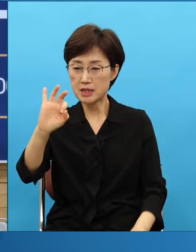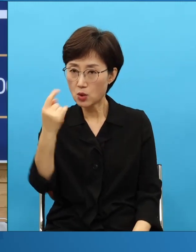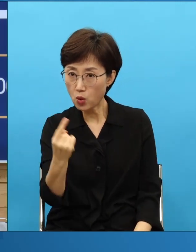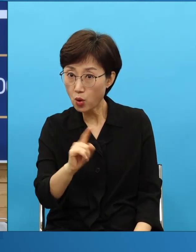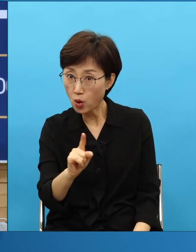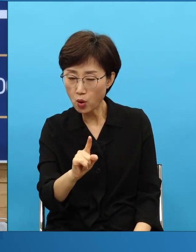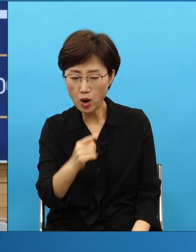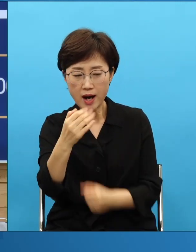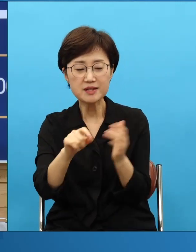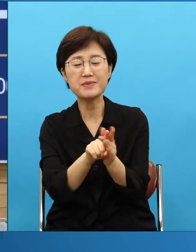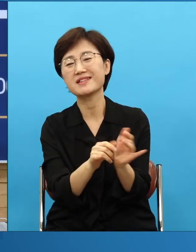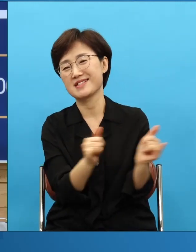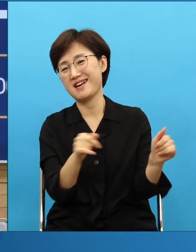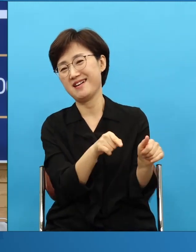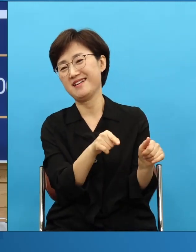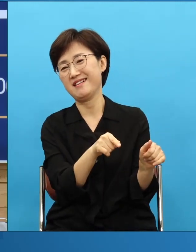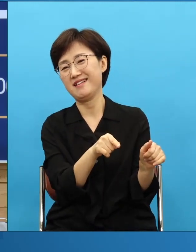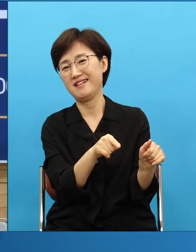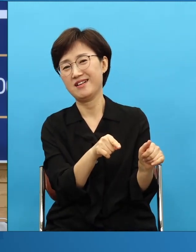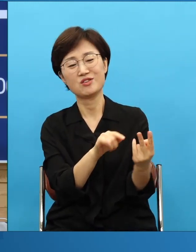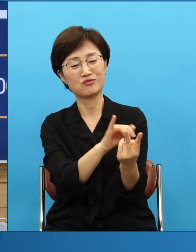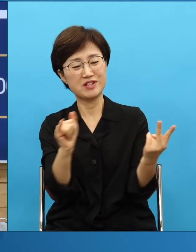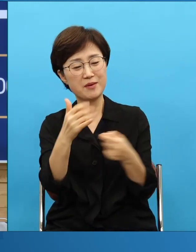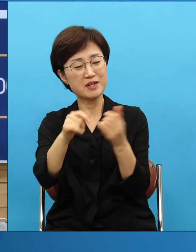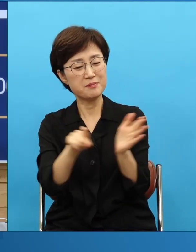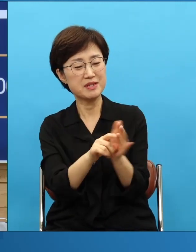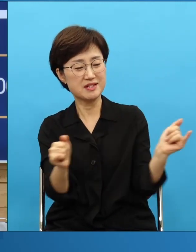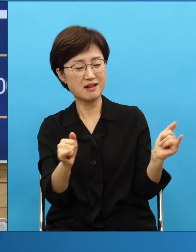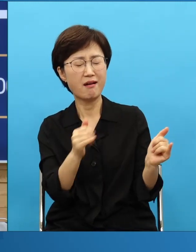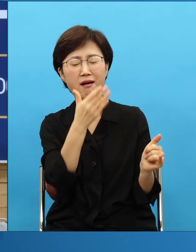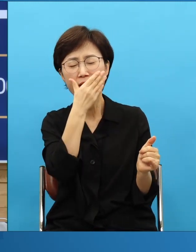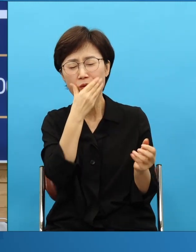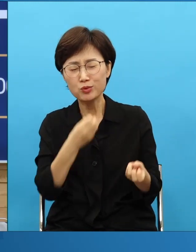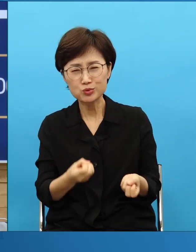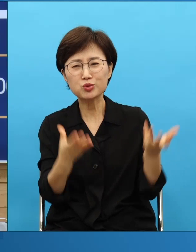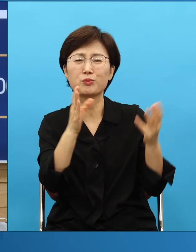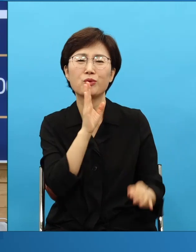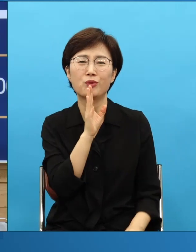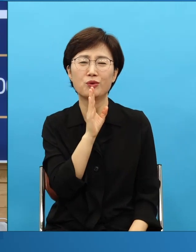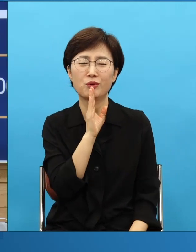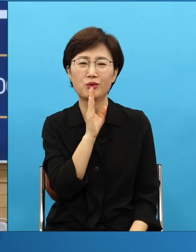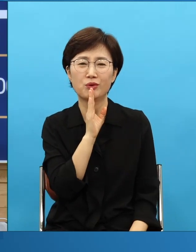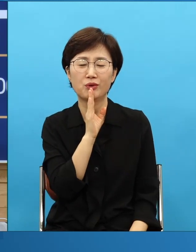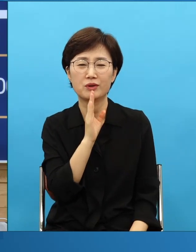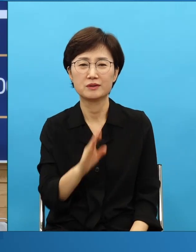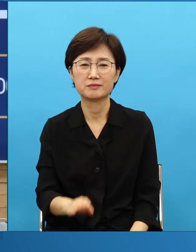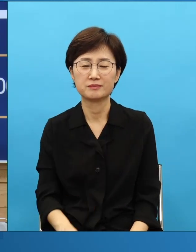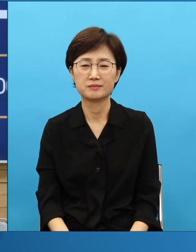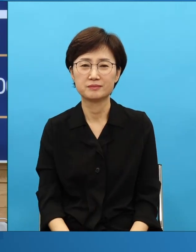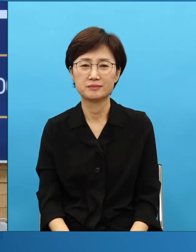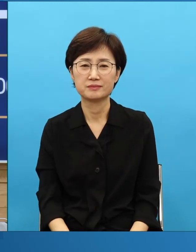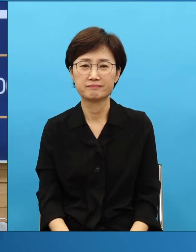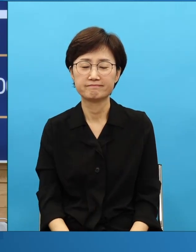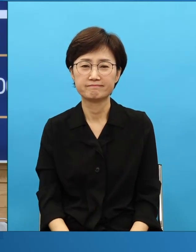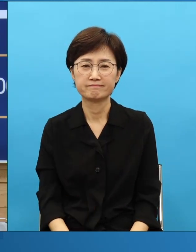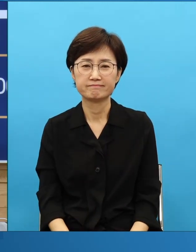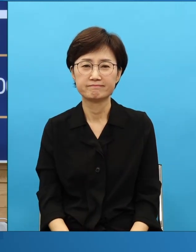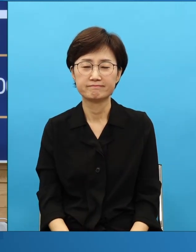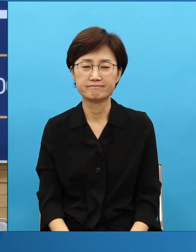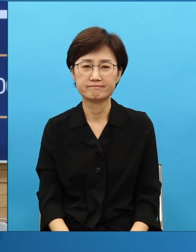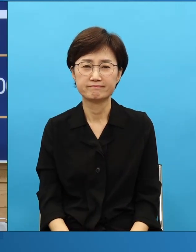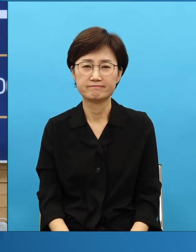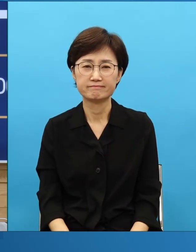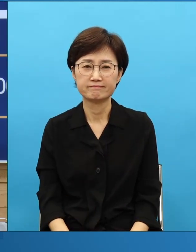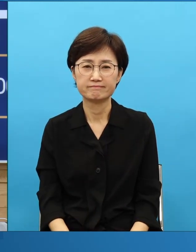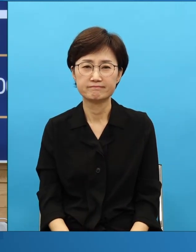think that Yeongdo is very blessed, is we have these congressmen such as Kim Bio and Congressman Kim Il-sung who are all here, blessings and also children of